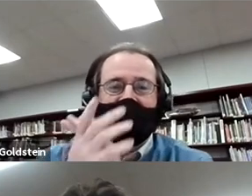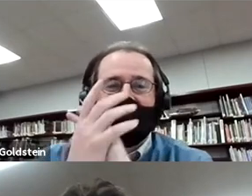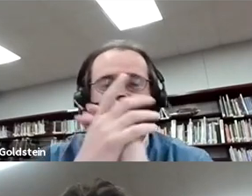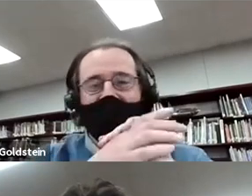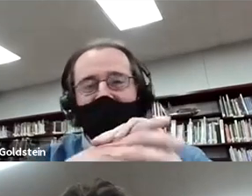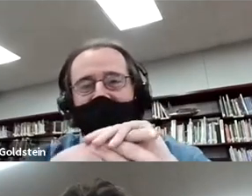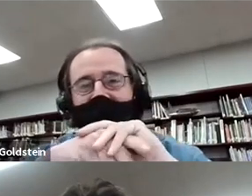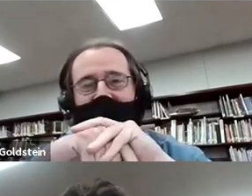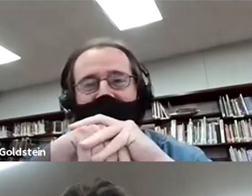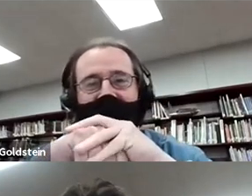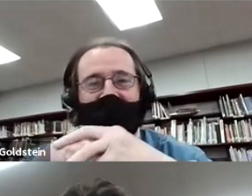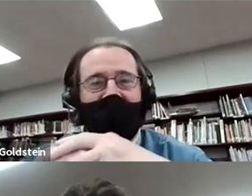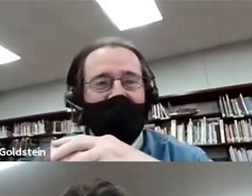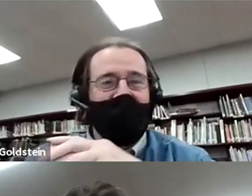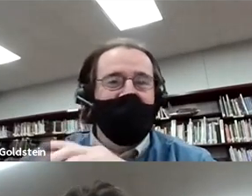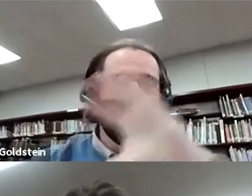Hello, how's everybody doing?